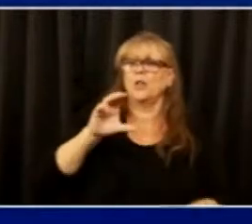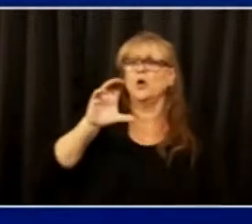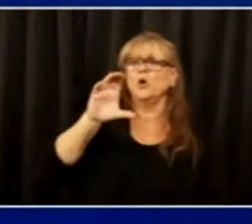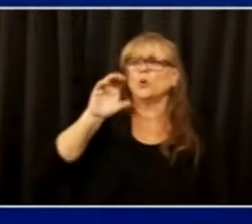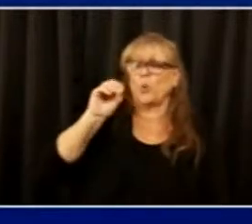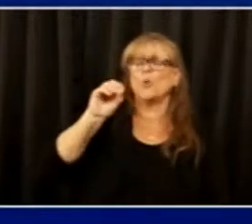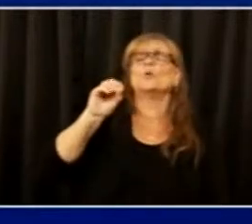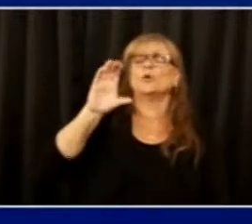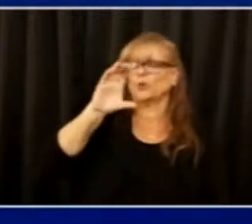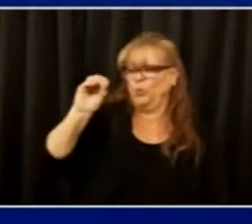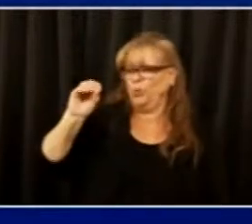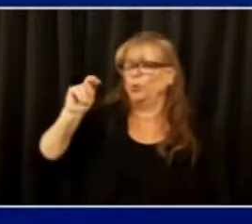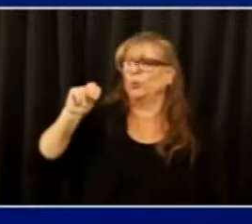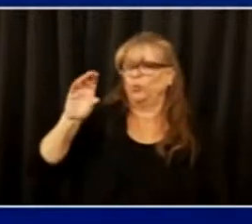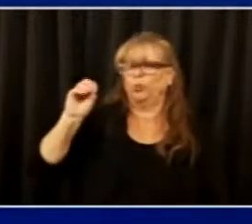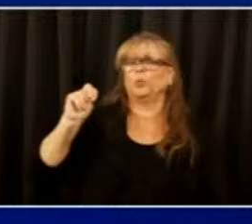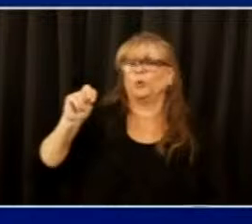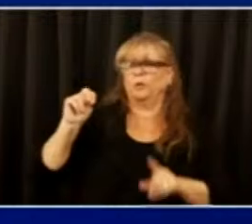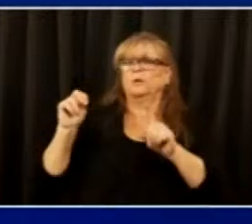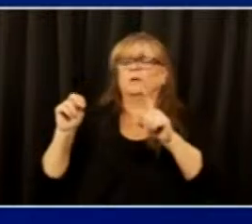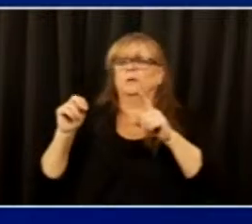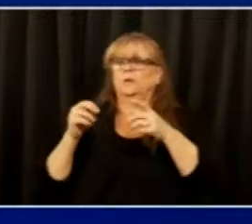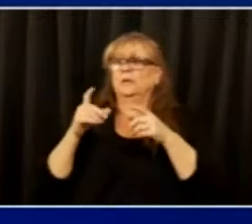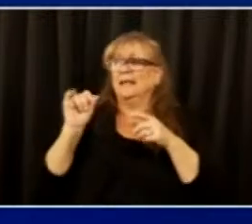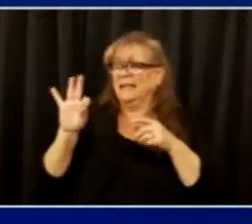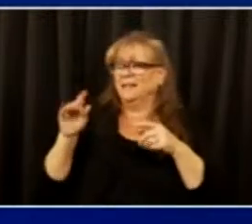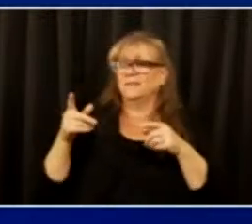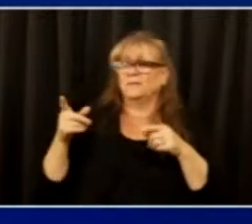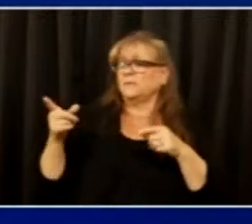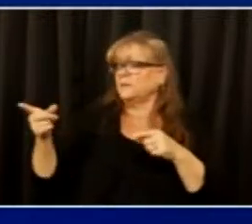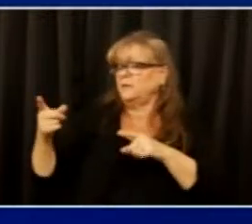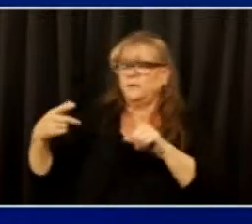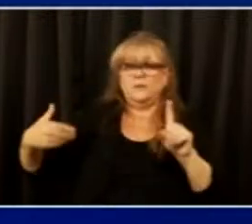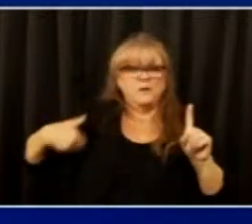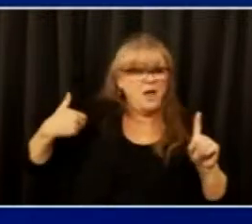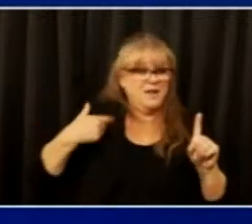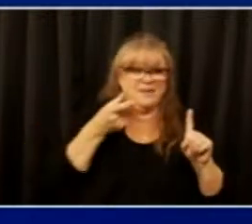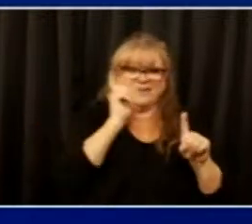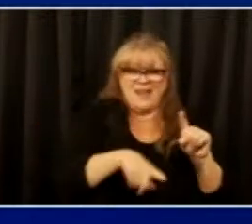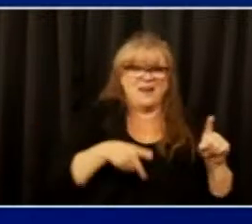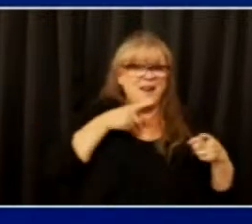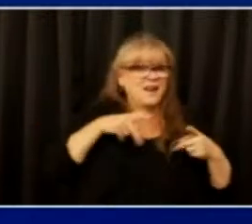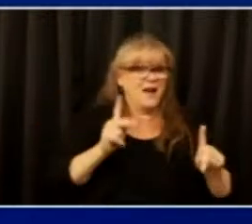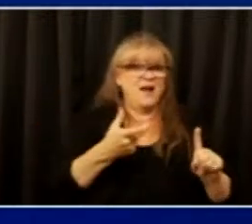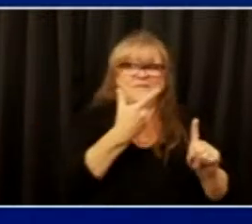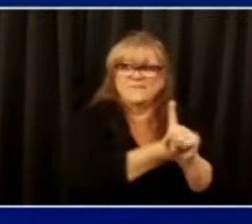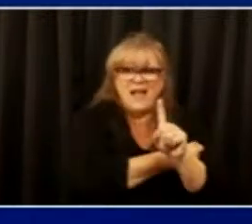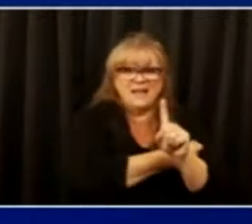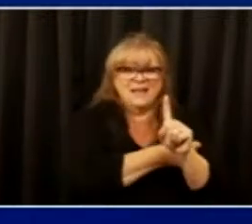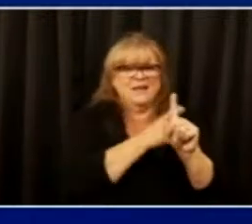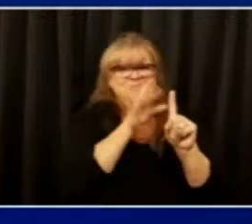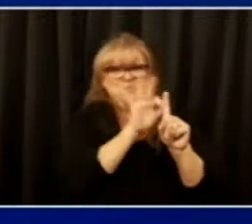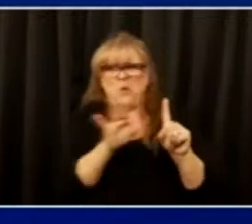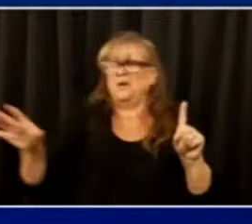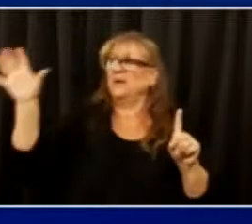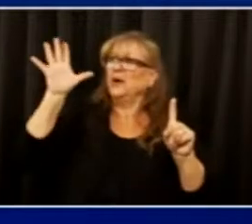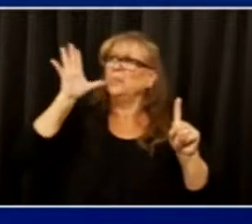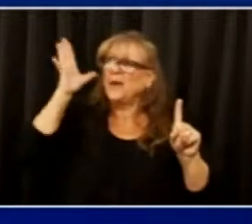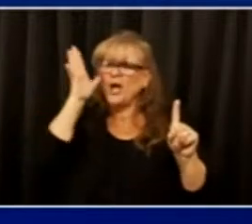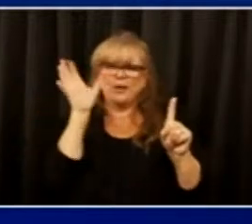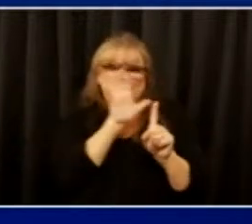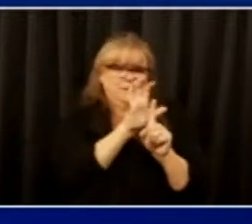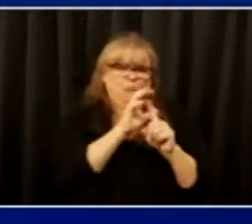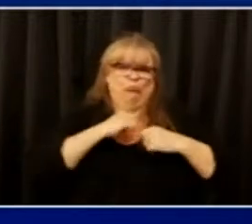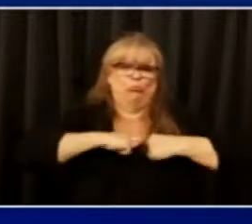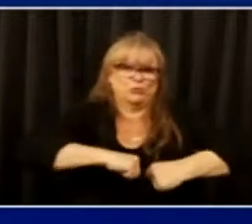we vaccinate everybody around them so that they are protected from the disease. So please get vaccinated. There's a